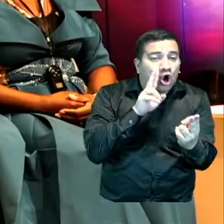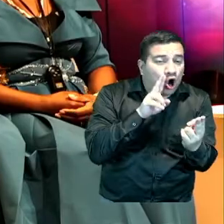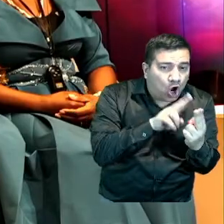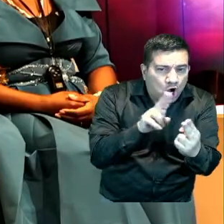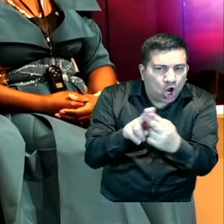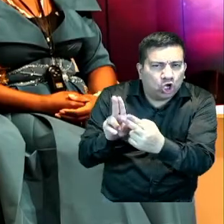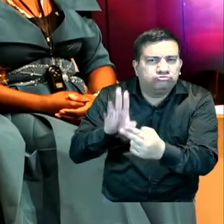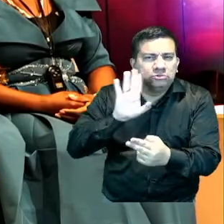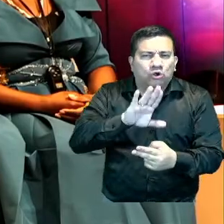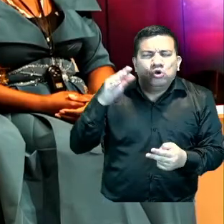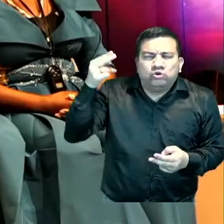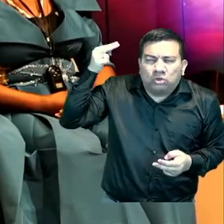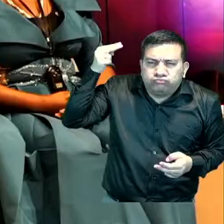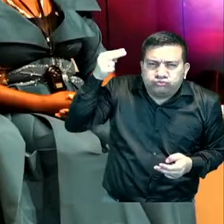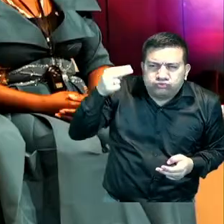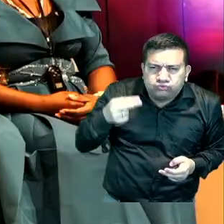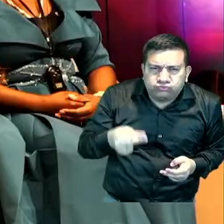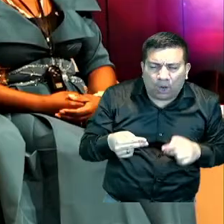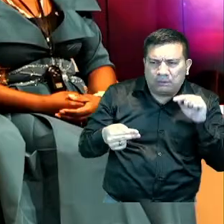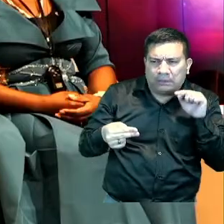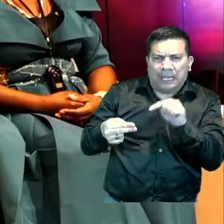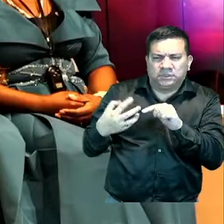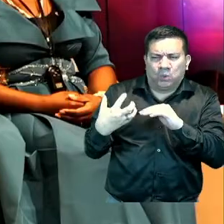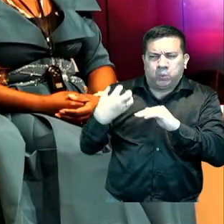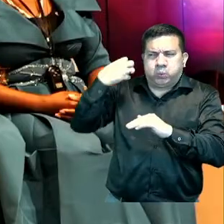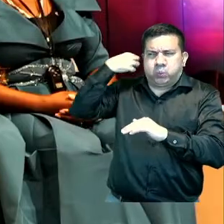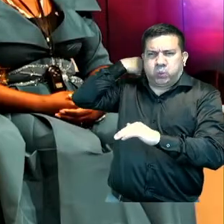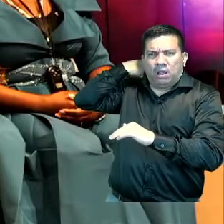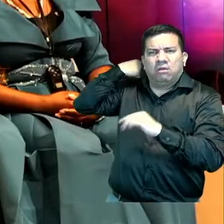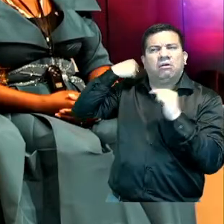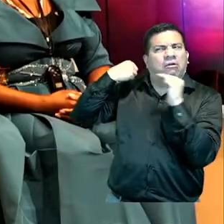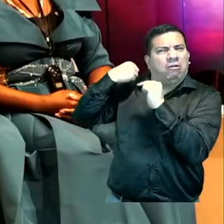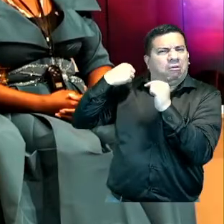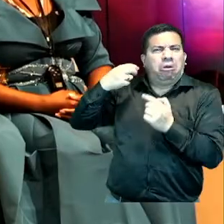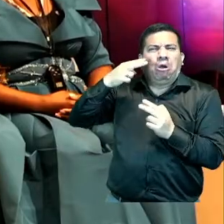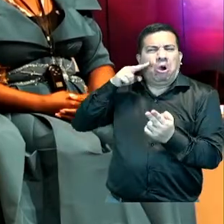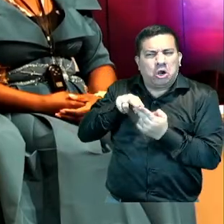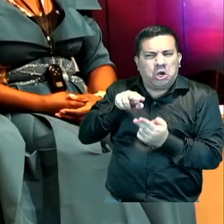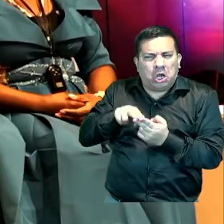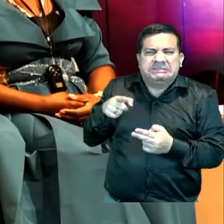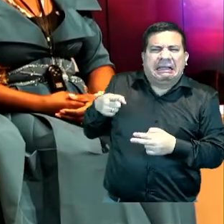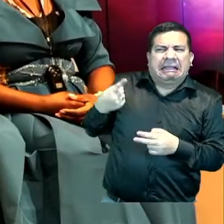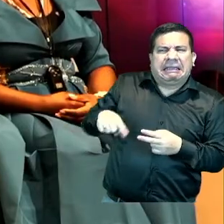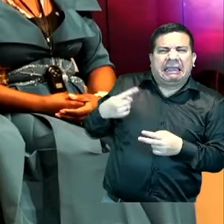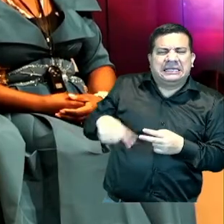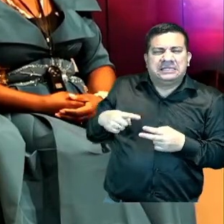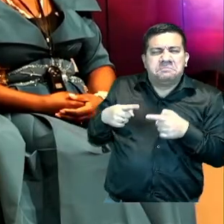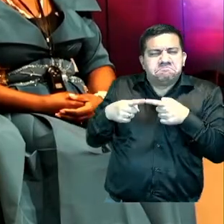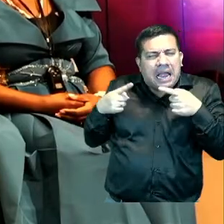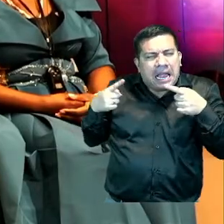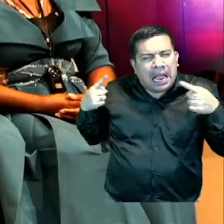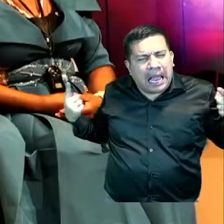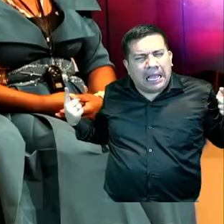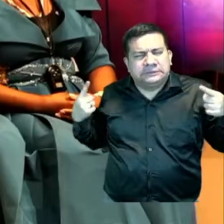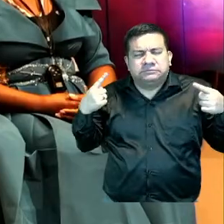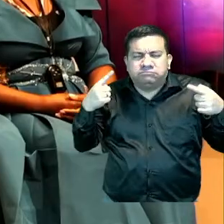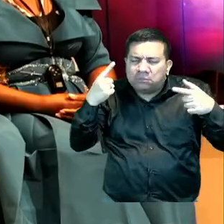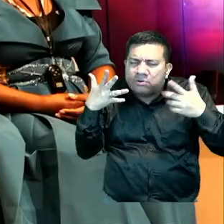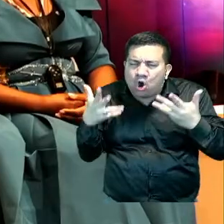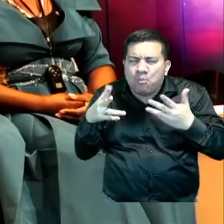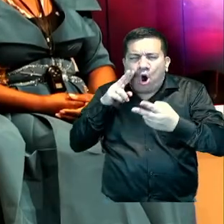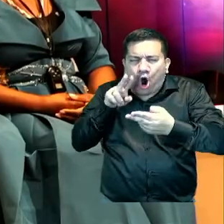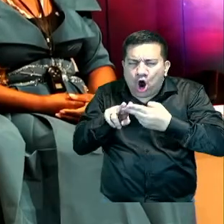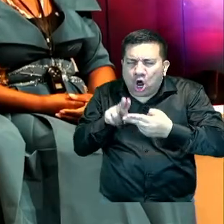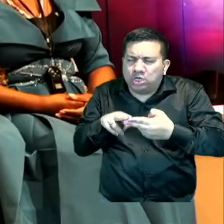we must know the history of our past. But it's also true that we have to know it even more